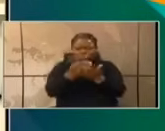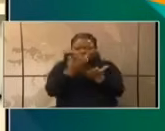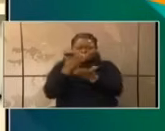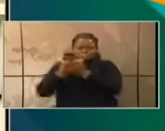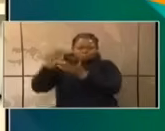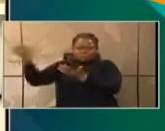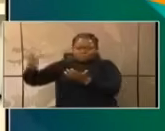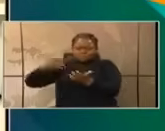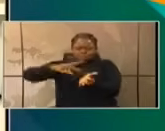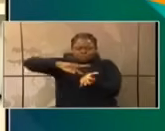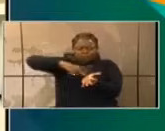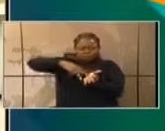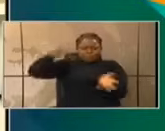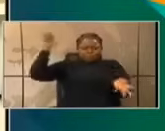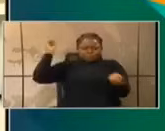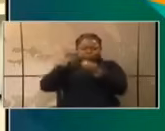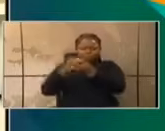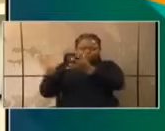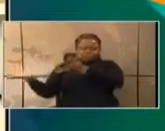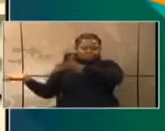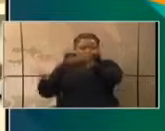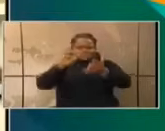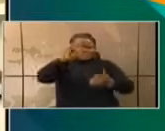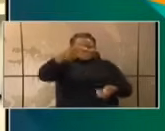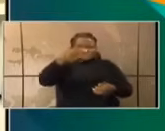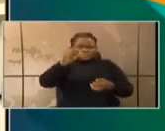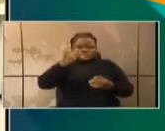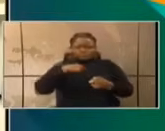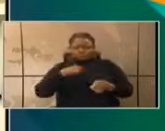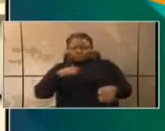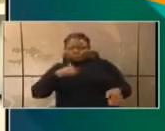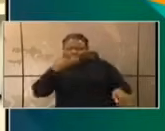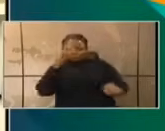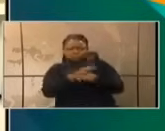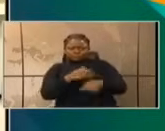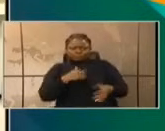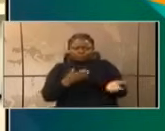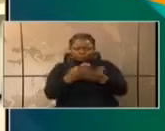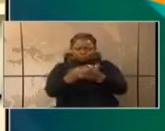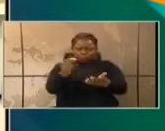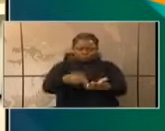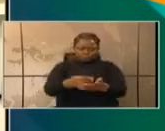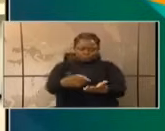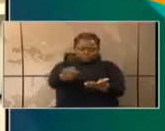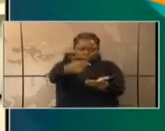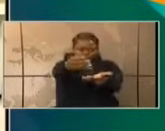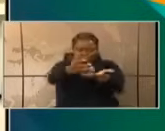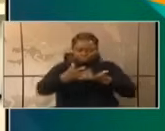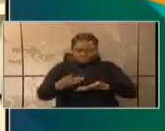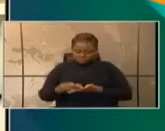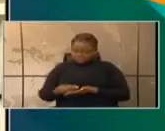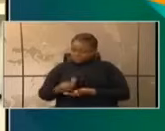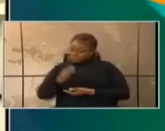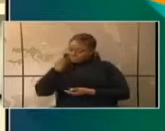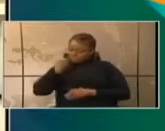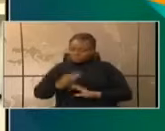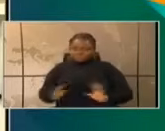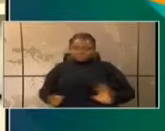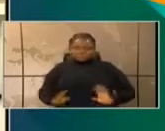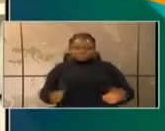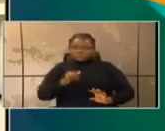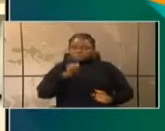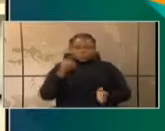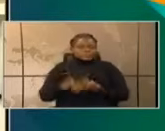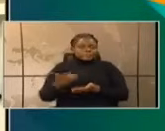60,000? 60 million Ghana cedis on the koto. And your Pasco, Astro Pasco, Pasco, 61.4 million Ghana cedis.